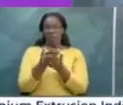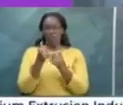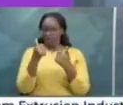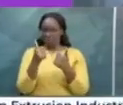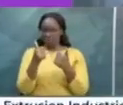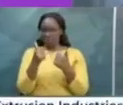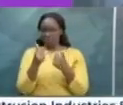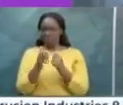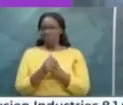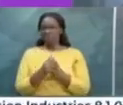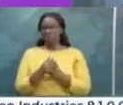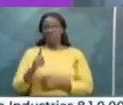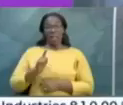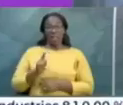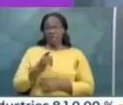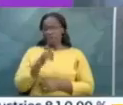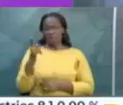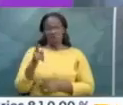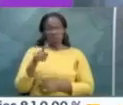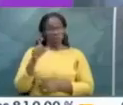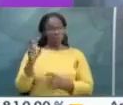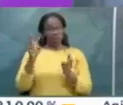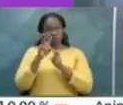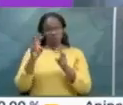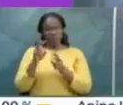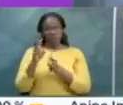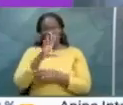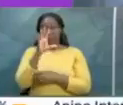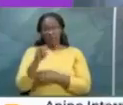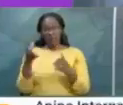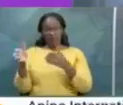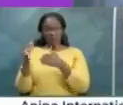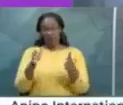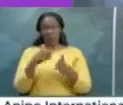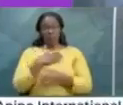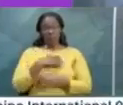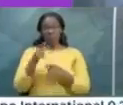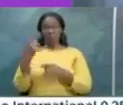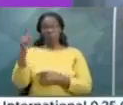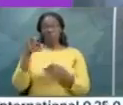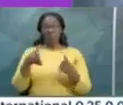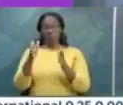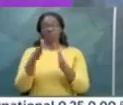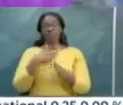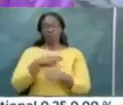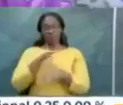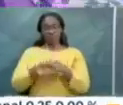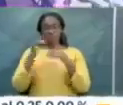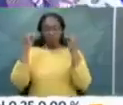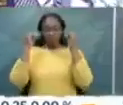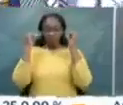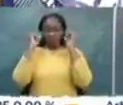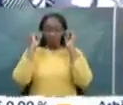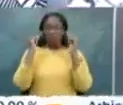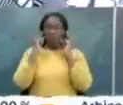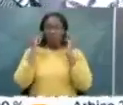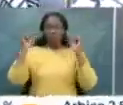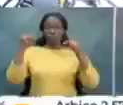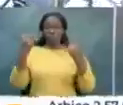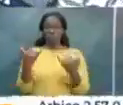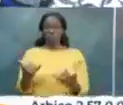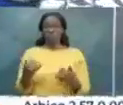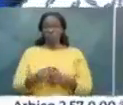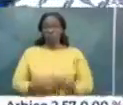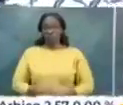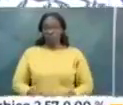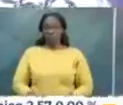So, yes, it is. Ladies out there, you're looking for Afrocentric earrings, this is the place. Make sure you get your earrings today, right now.